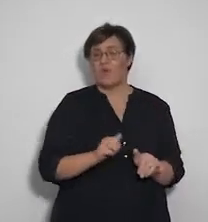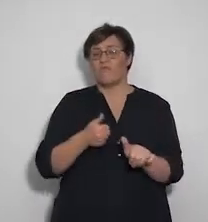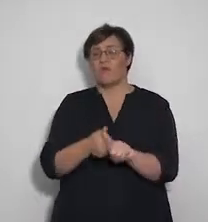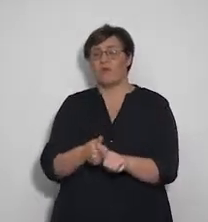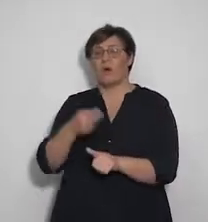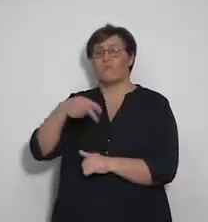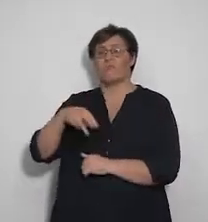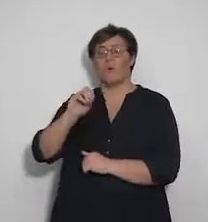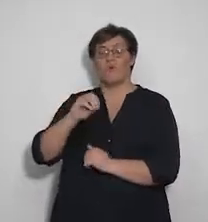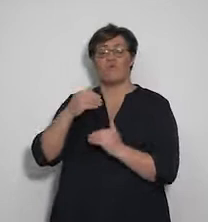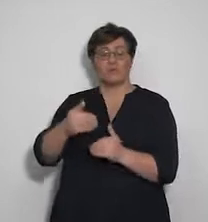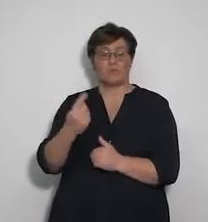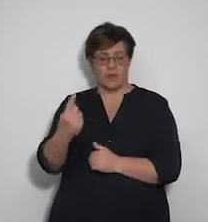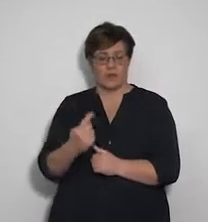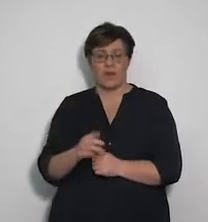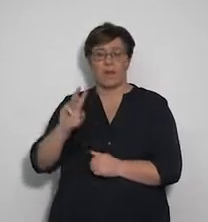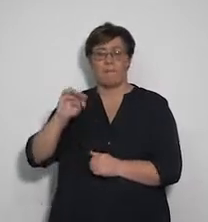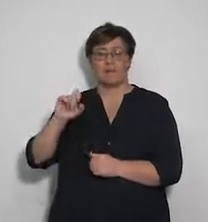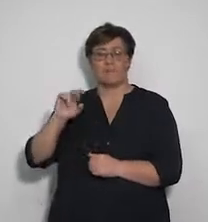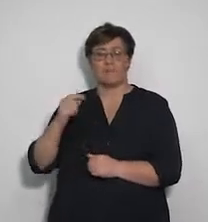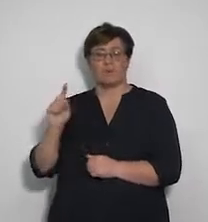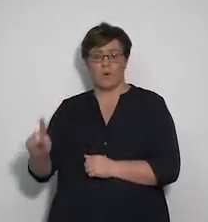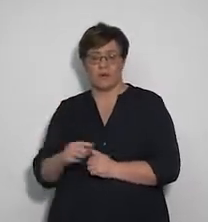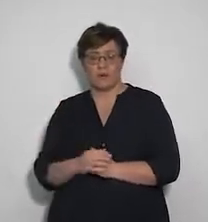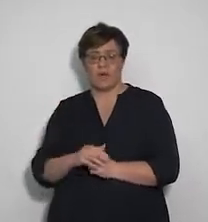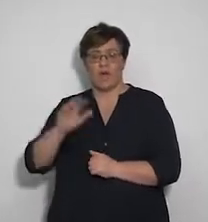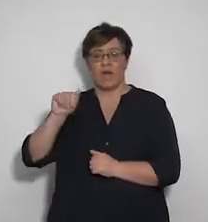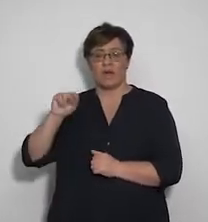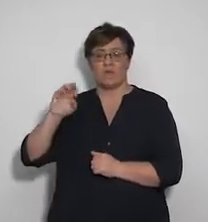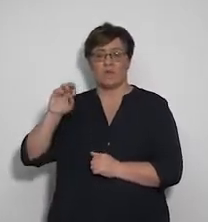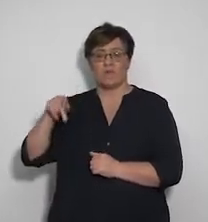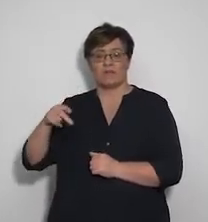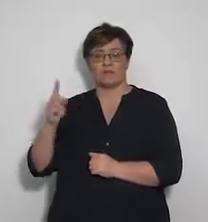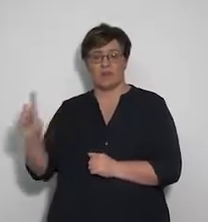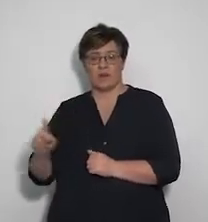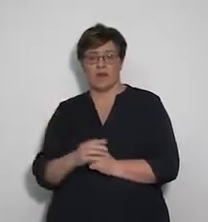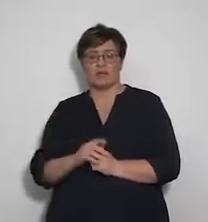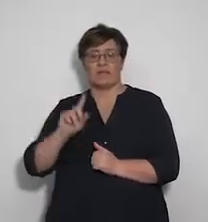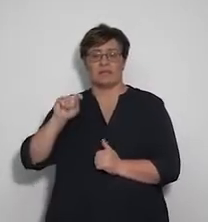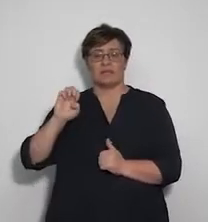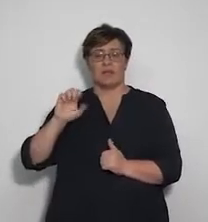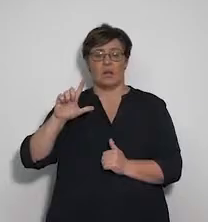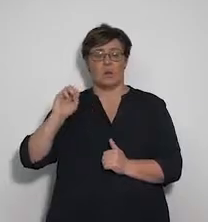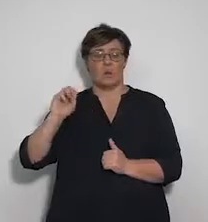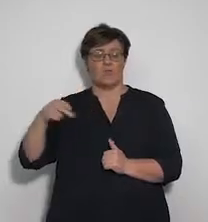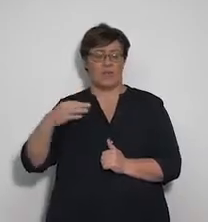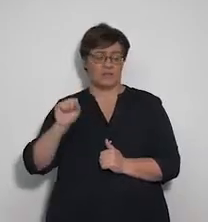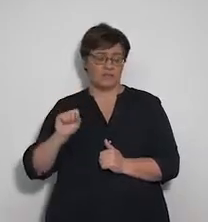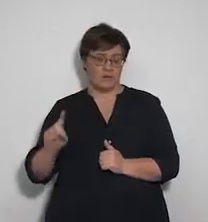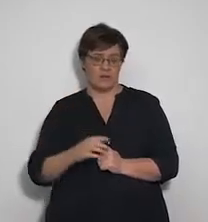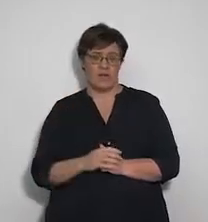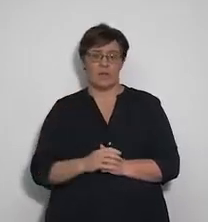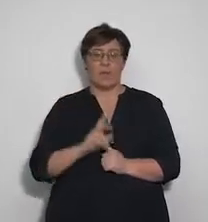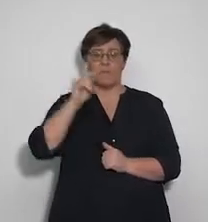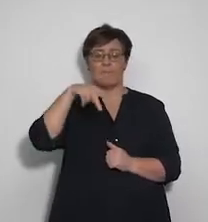then followed by prophase 1, metaphase 1, anaphase 1, and then telophase 1. It's crucial that we remember the